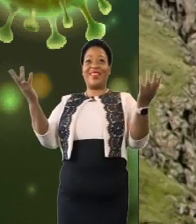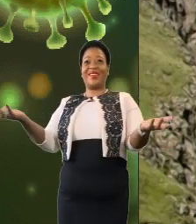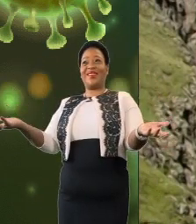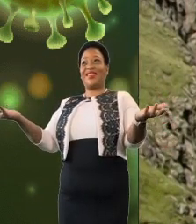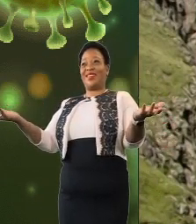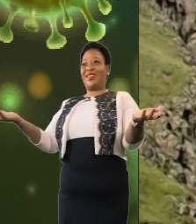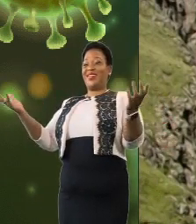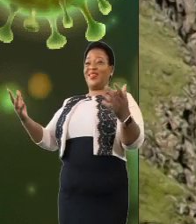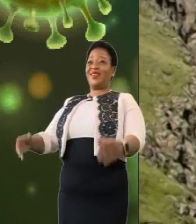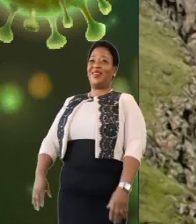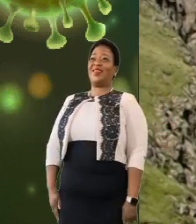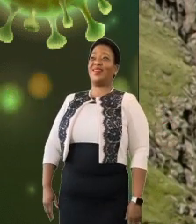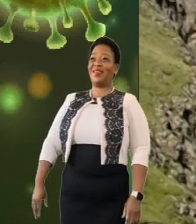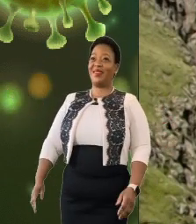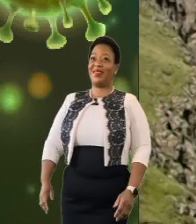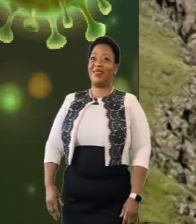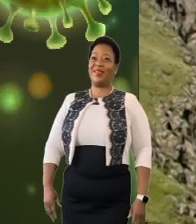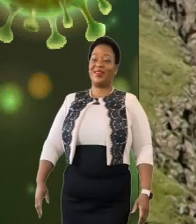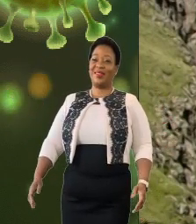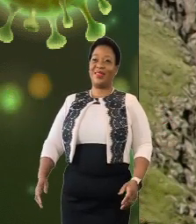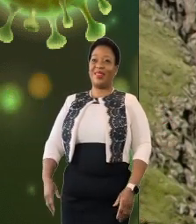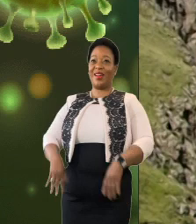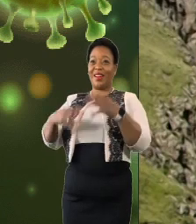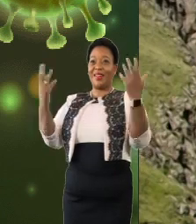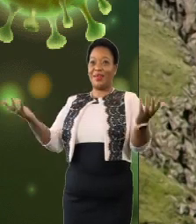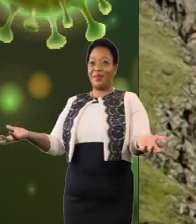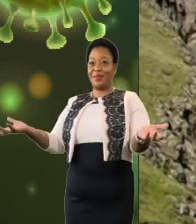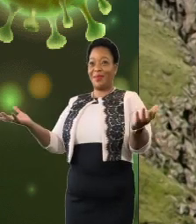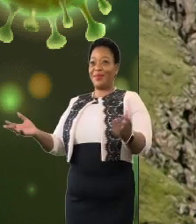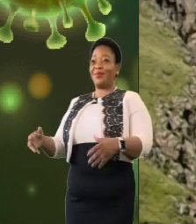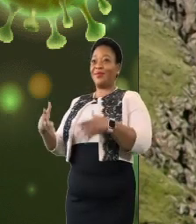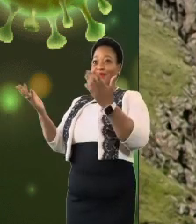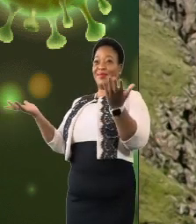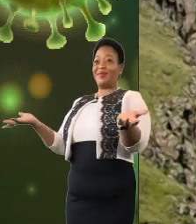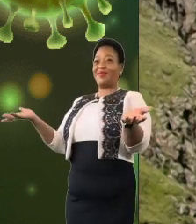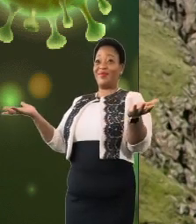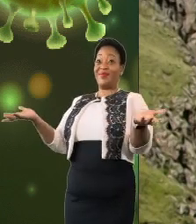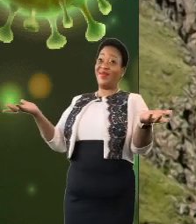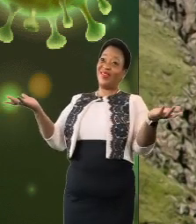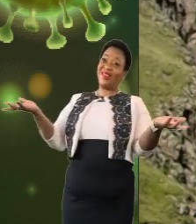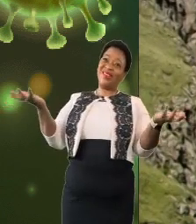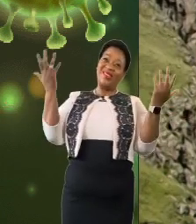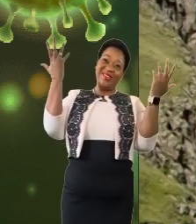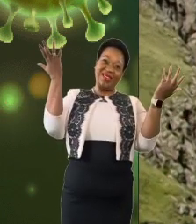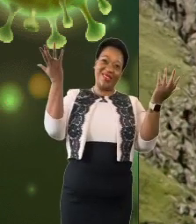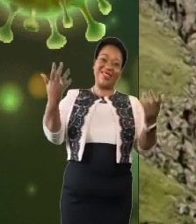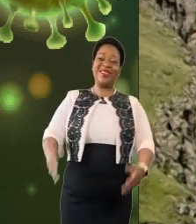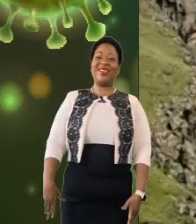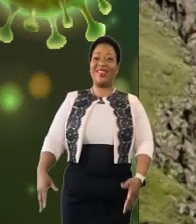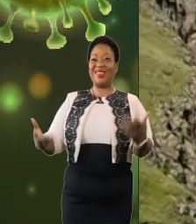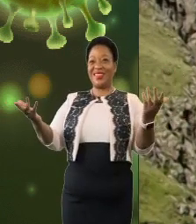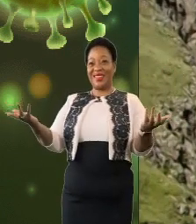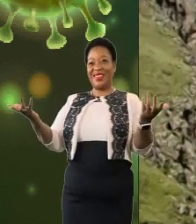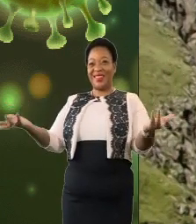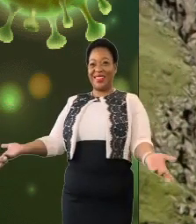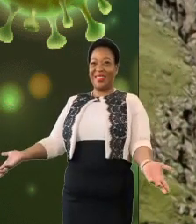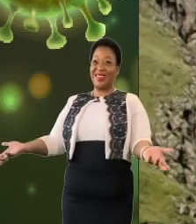While we're trying to sort you out, can I just go back to Ndumiso? Can we hear you, Ndumiso?